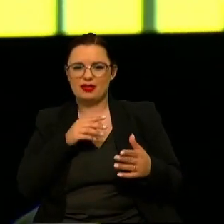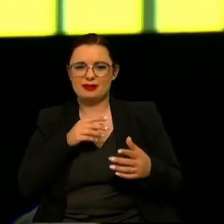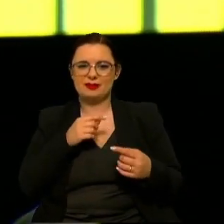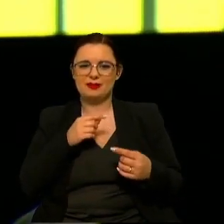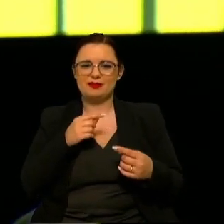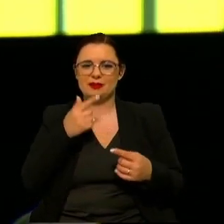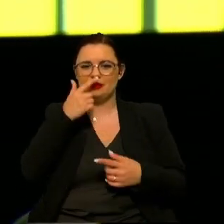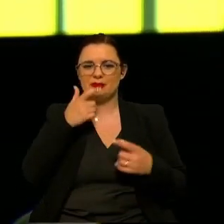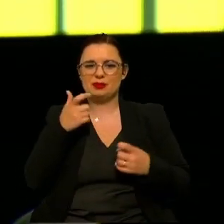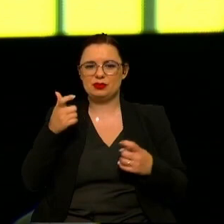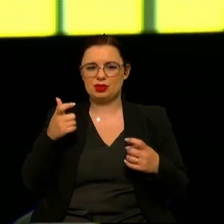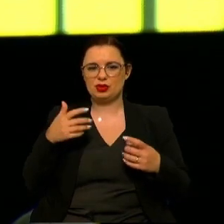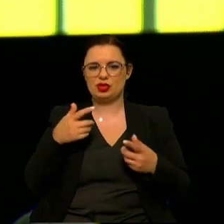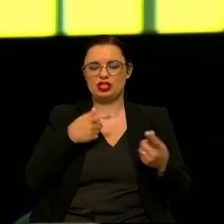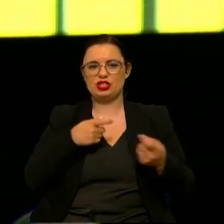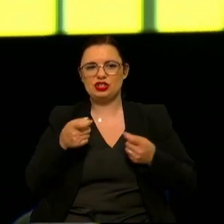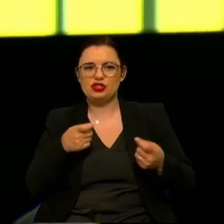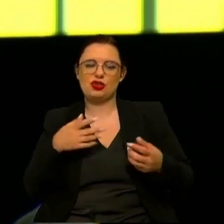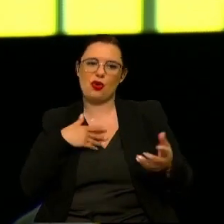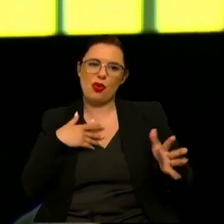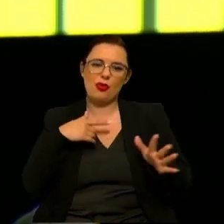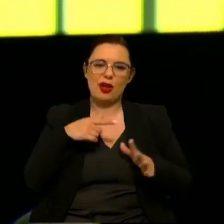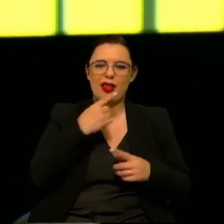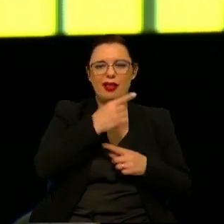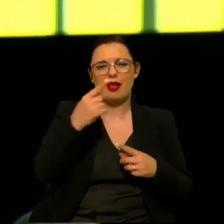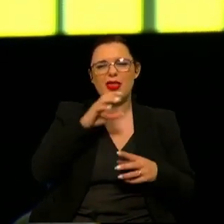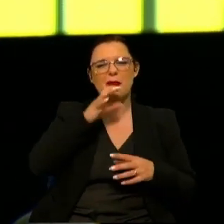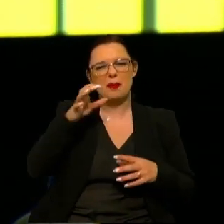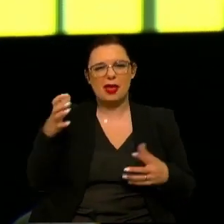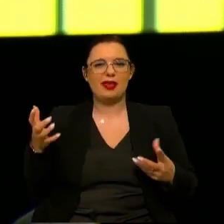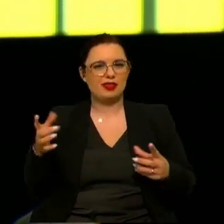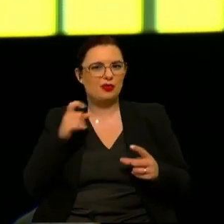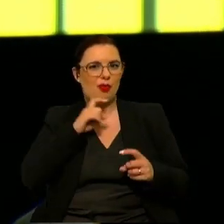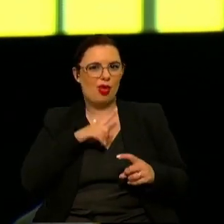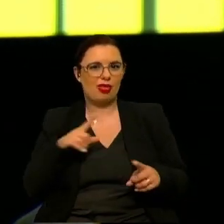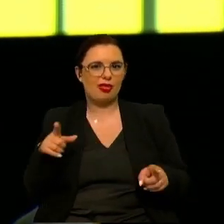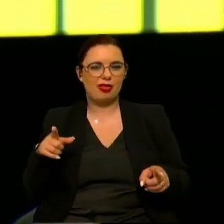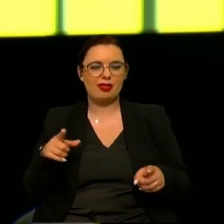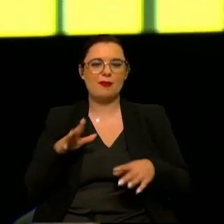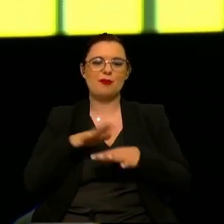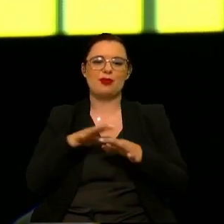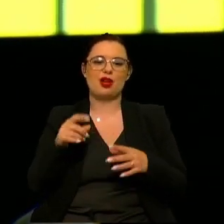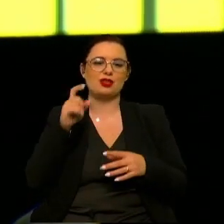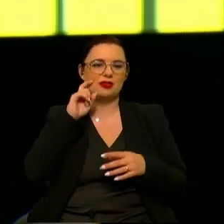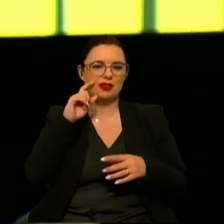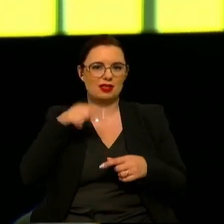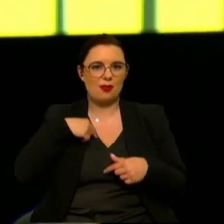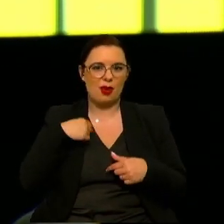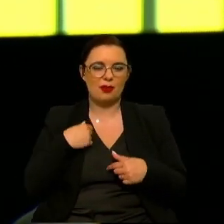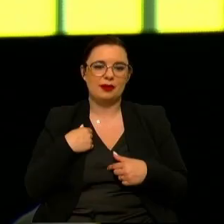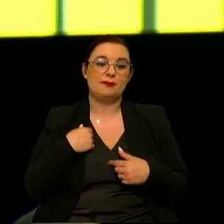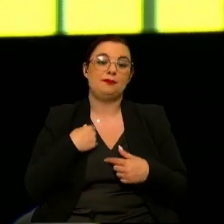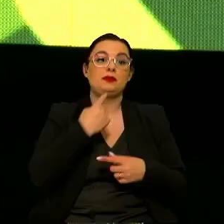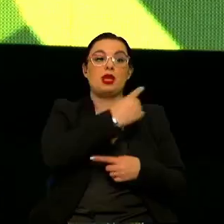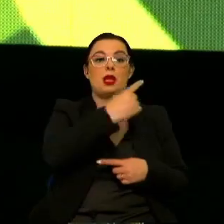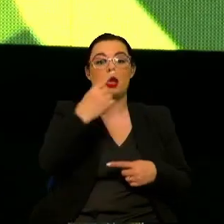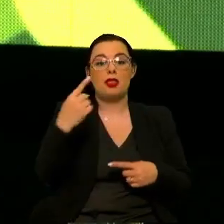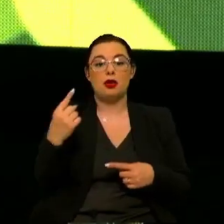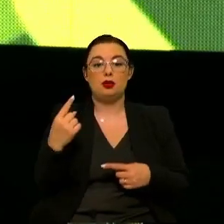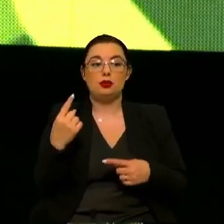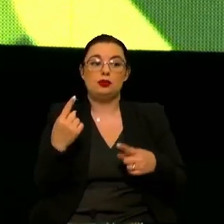Can you be faced with certain resistance from countries regarding this management of each